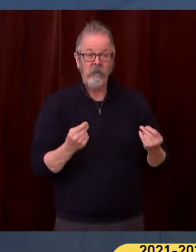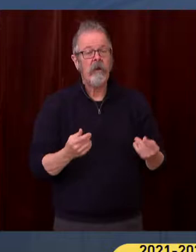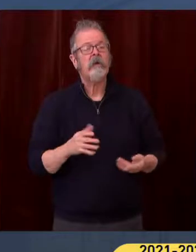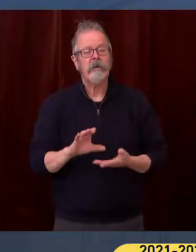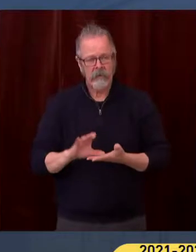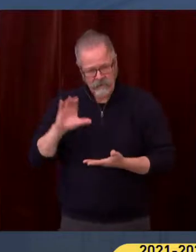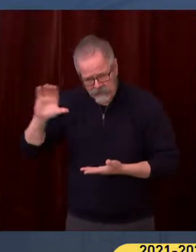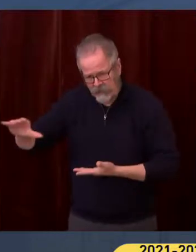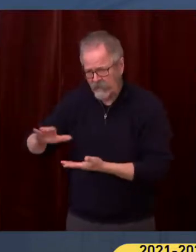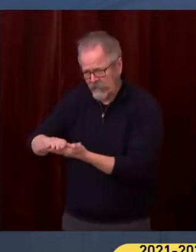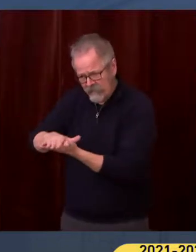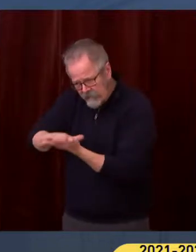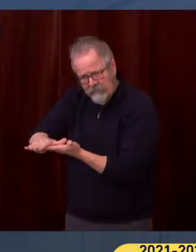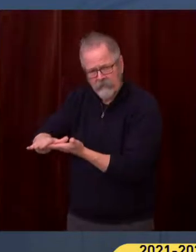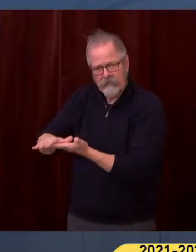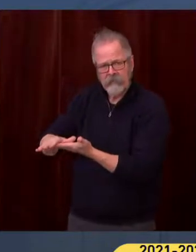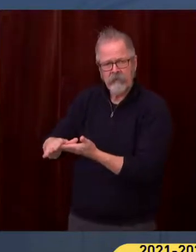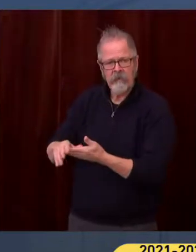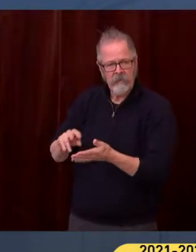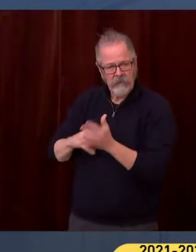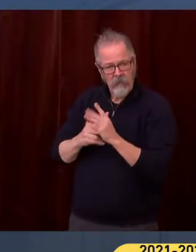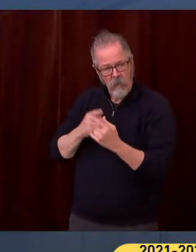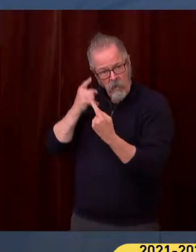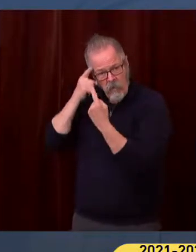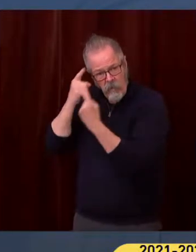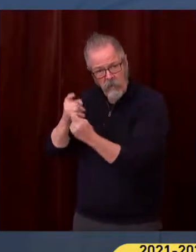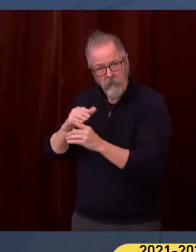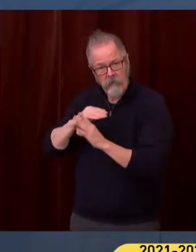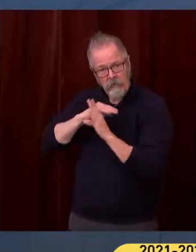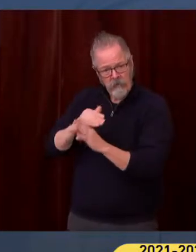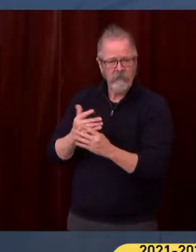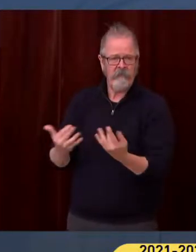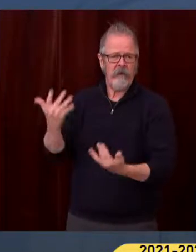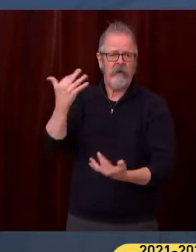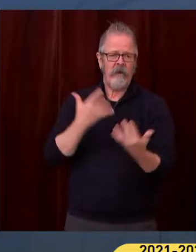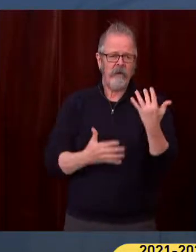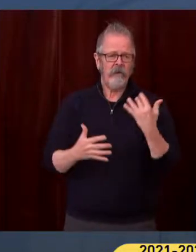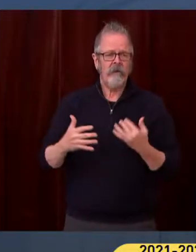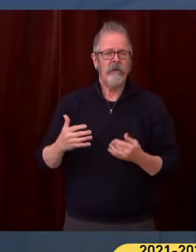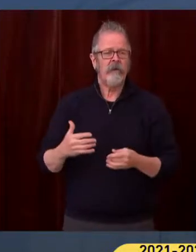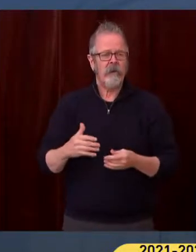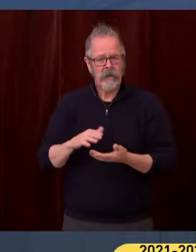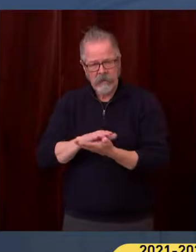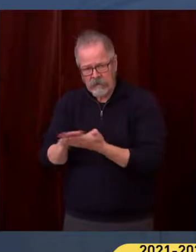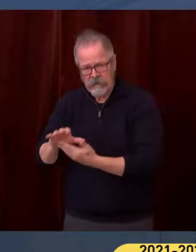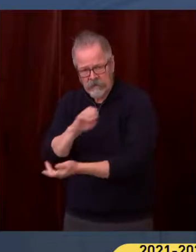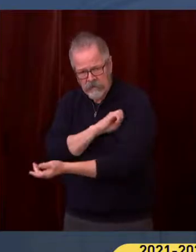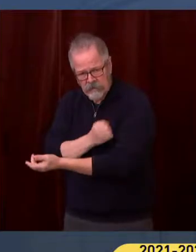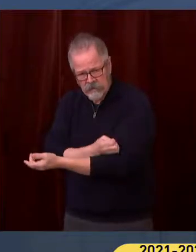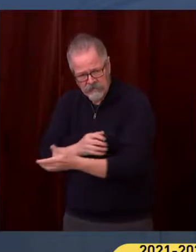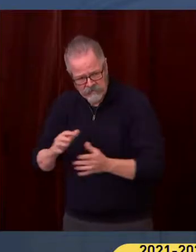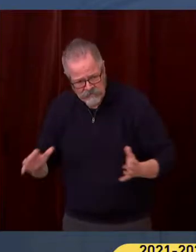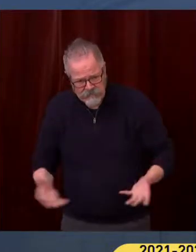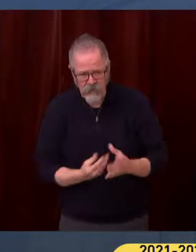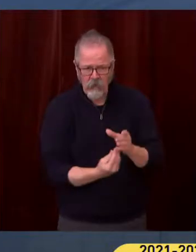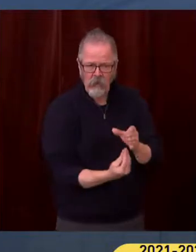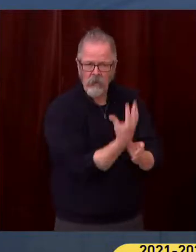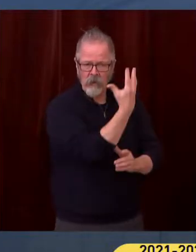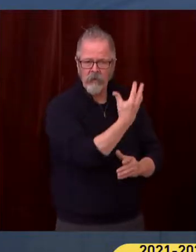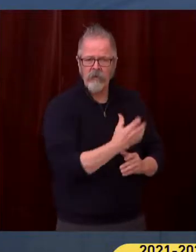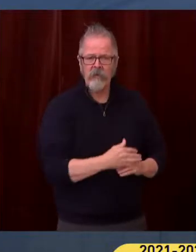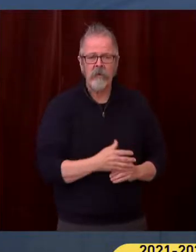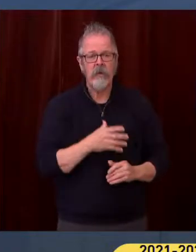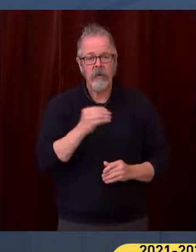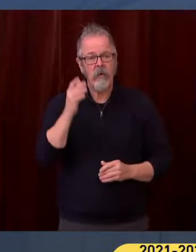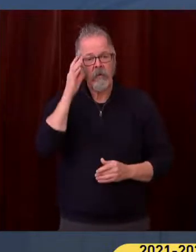energy programs in our state. And priority in these expenditures will go to benefit communities that now are the most